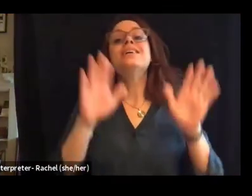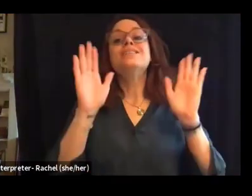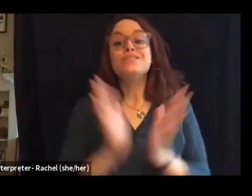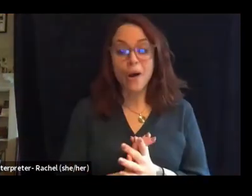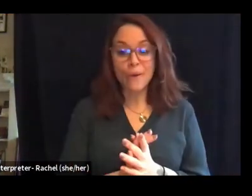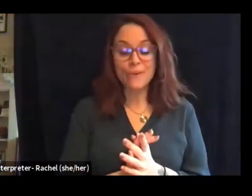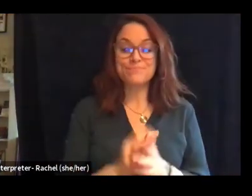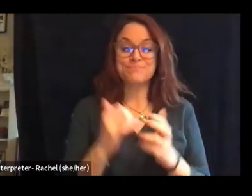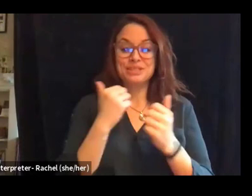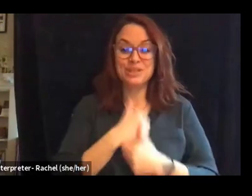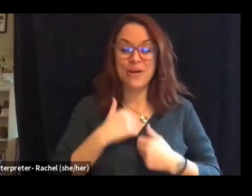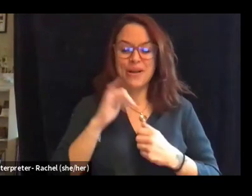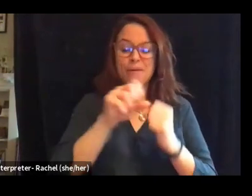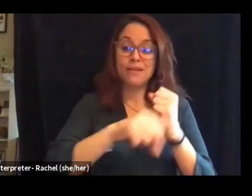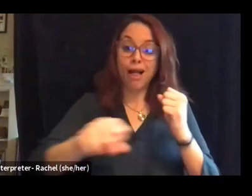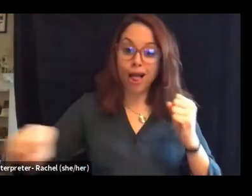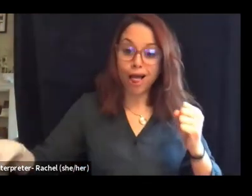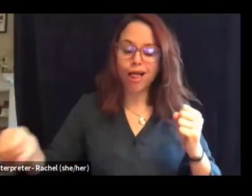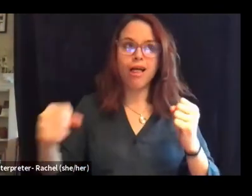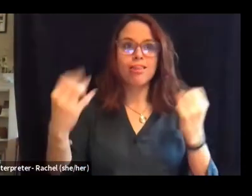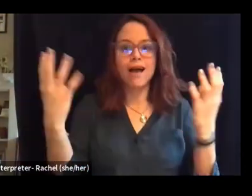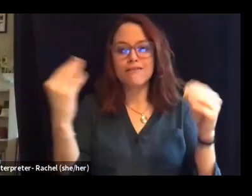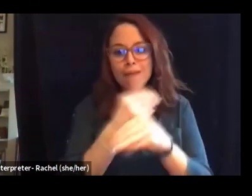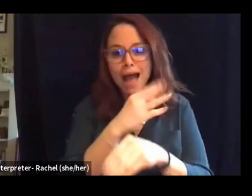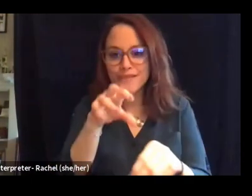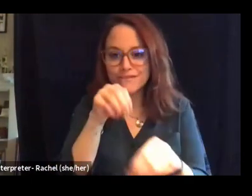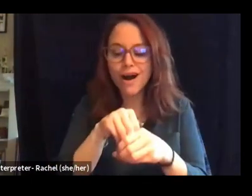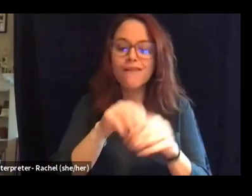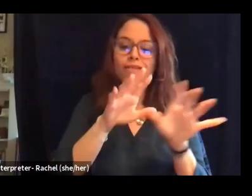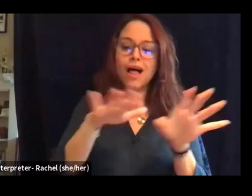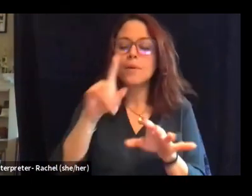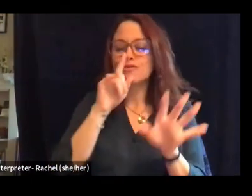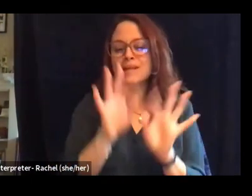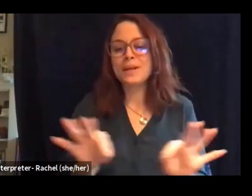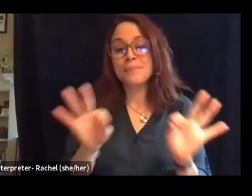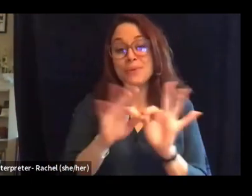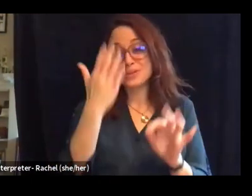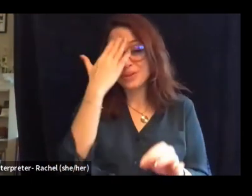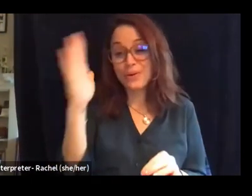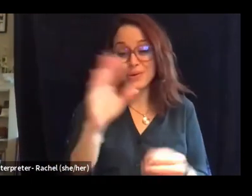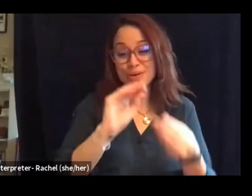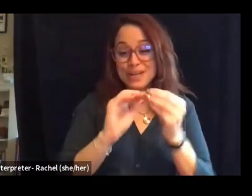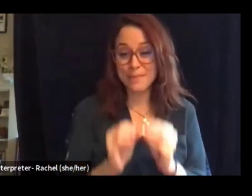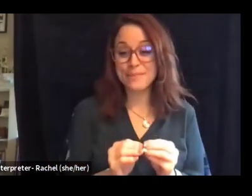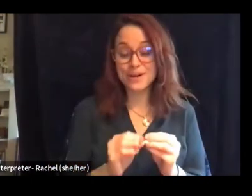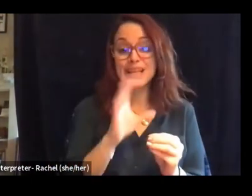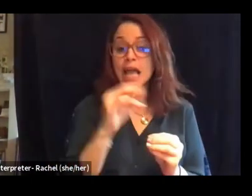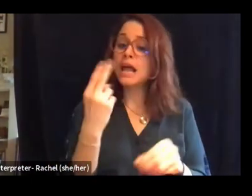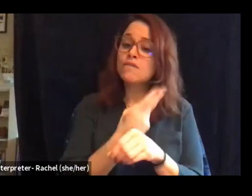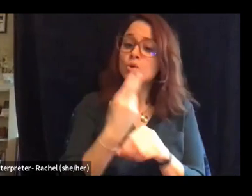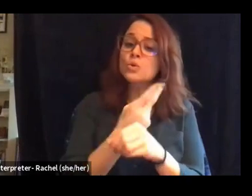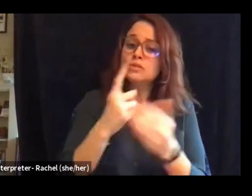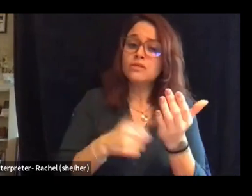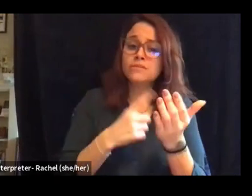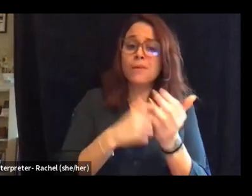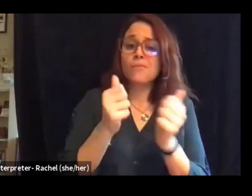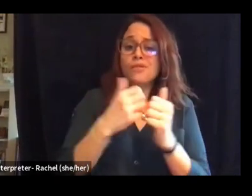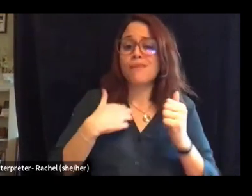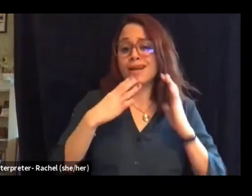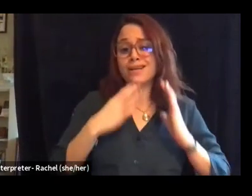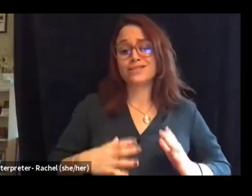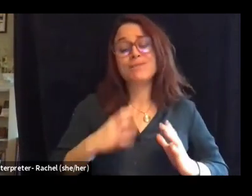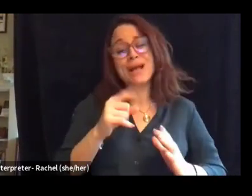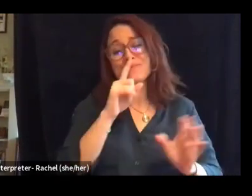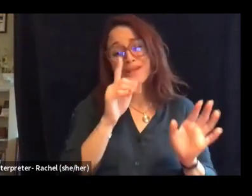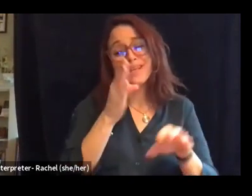you got to know your numbers. And it's a great approach. I've used it a couple of times with some of my customers, and it does prove the results. So